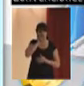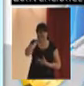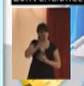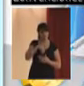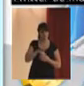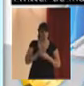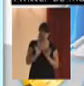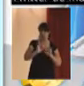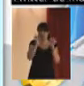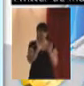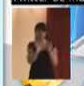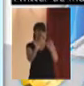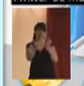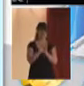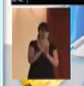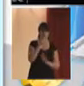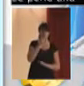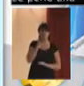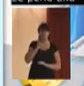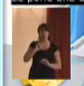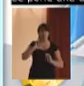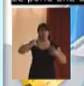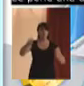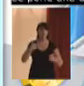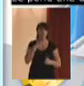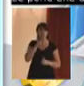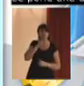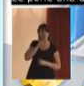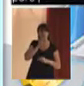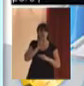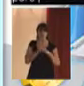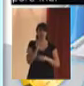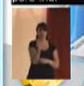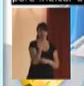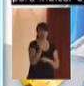Twitter, and have an important symbol. For instance, they put a